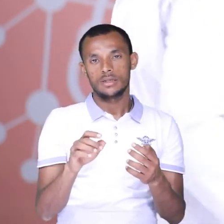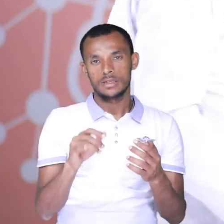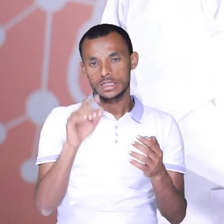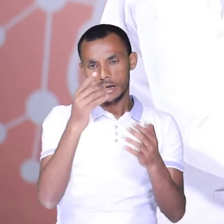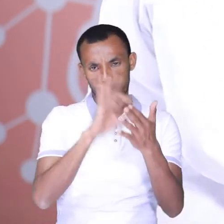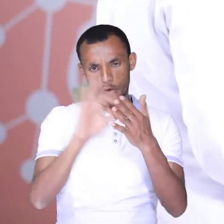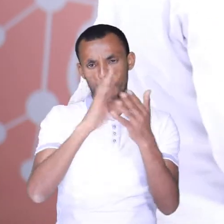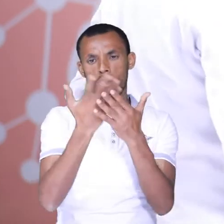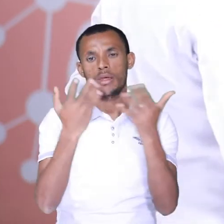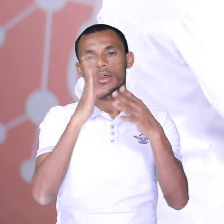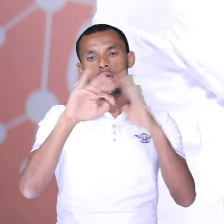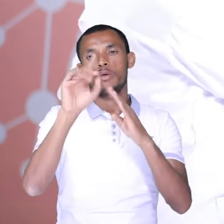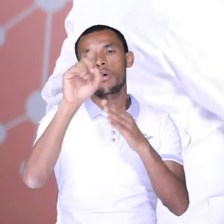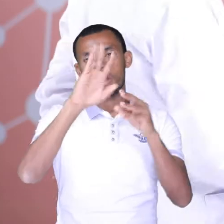substance.